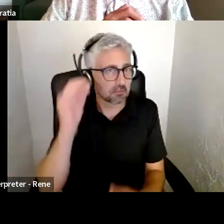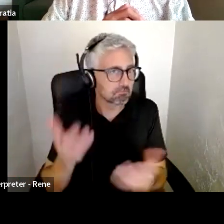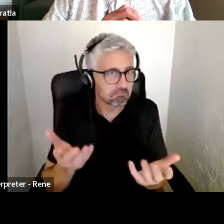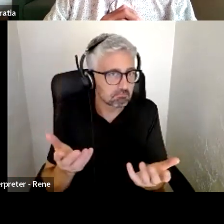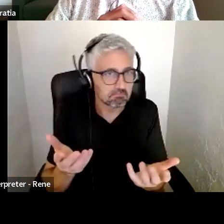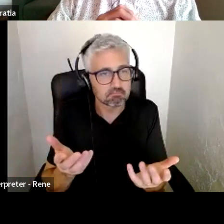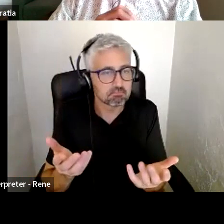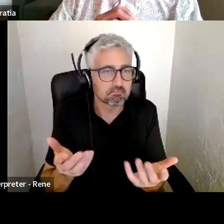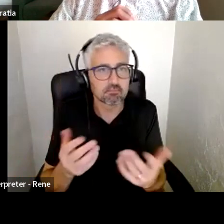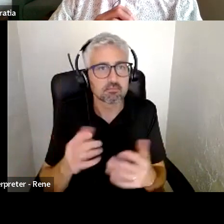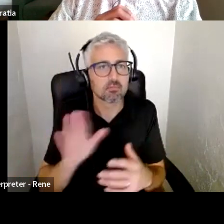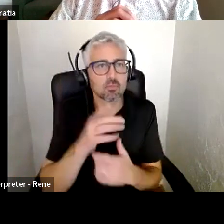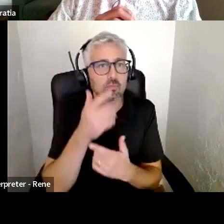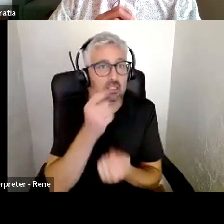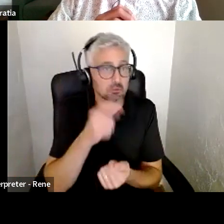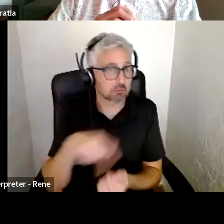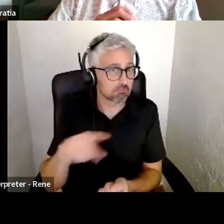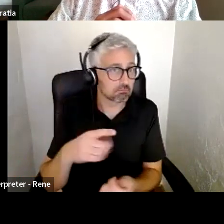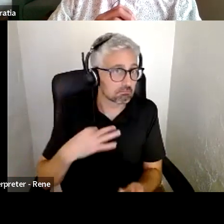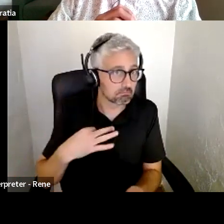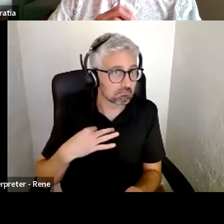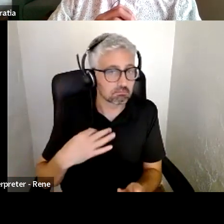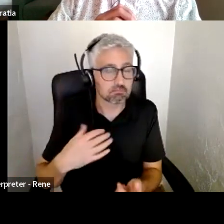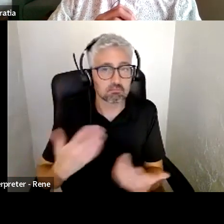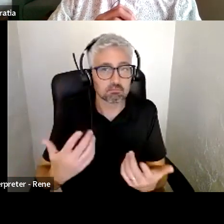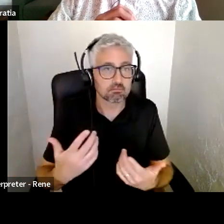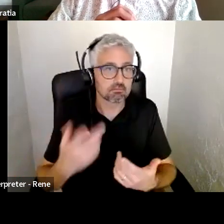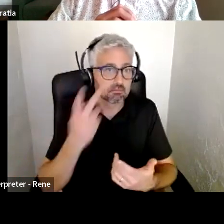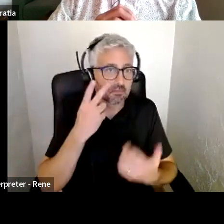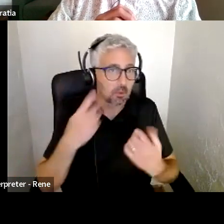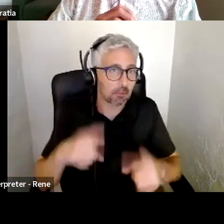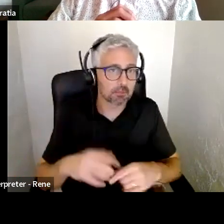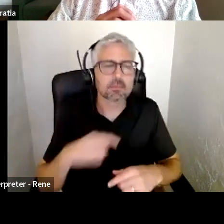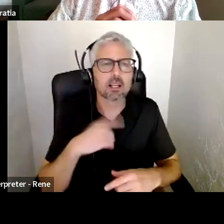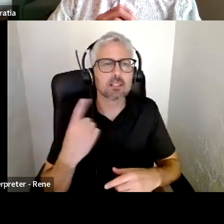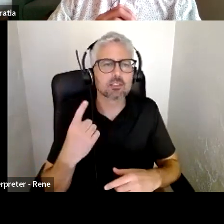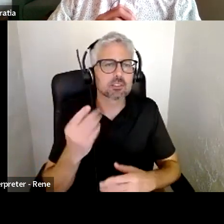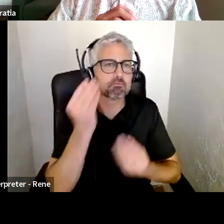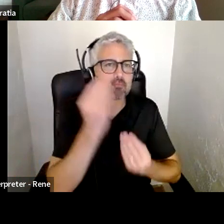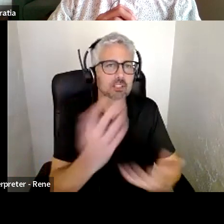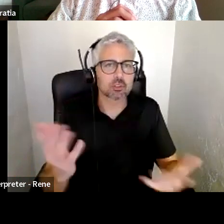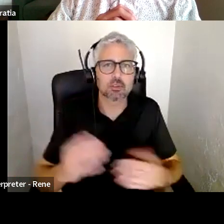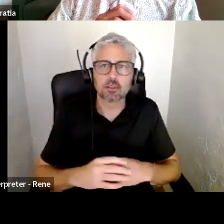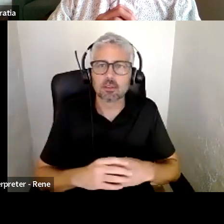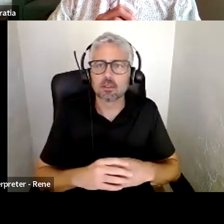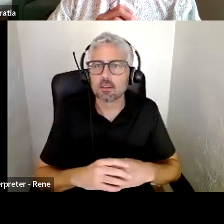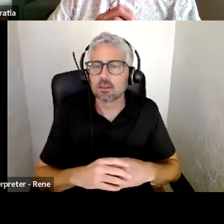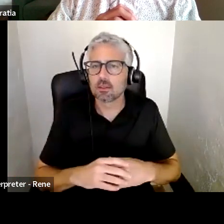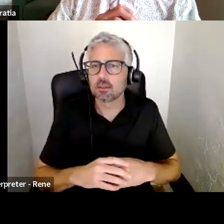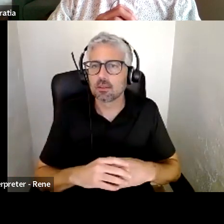of your interest in that, and then we will go from there. But I just wanted to put that out there. And then I